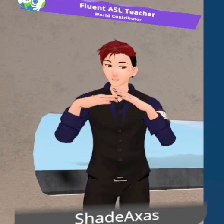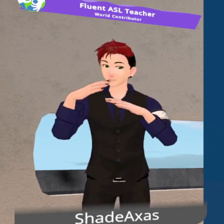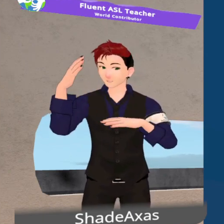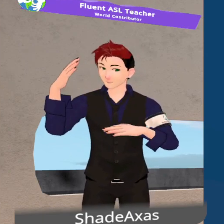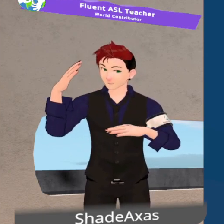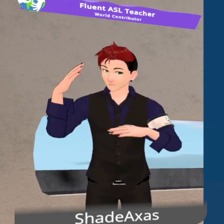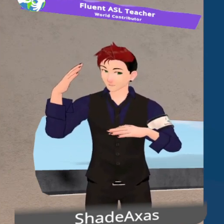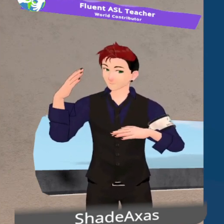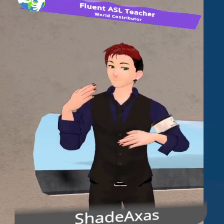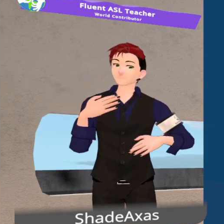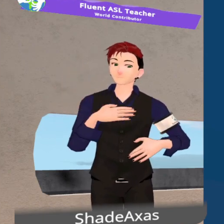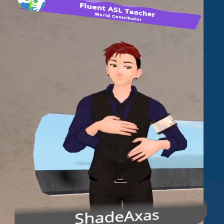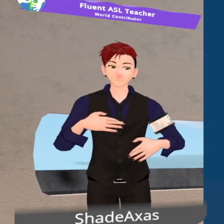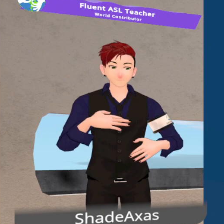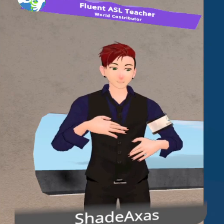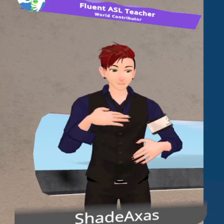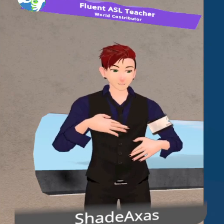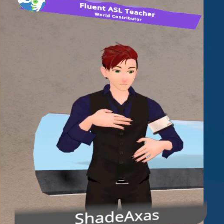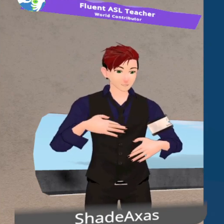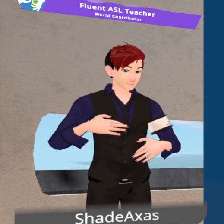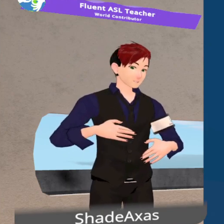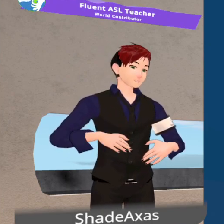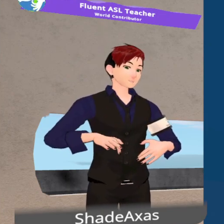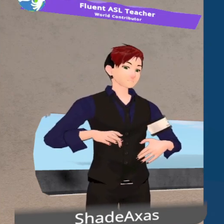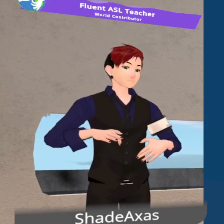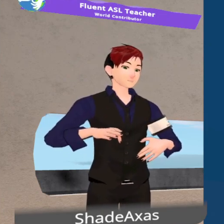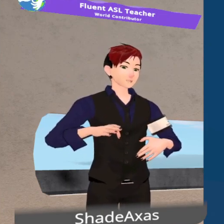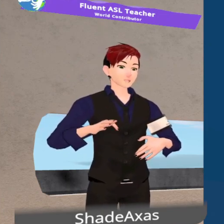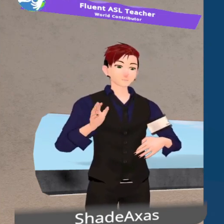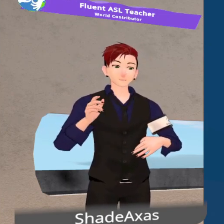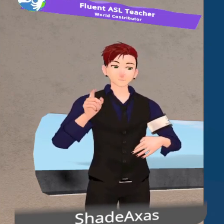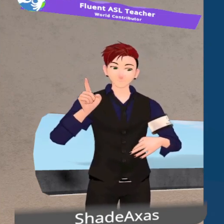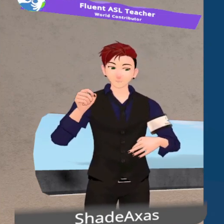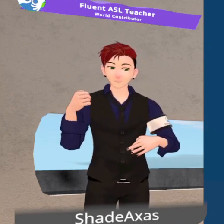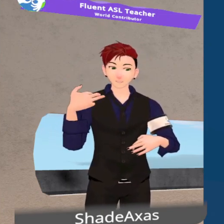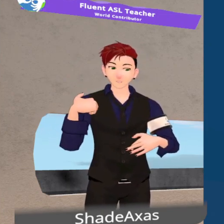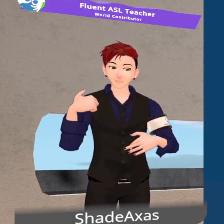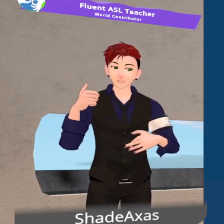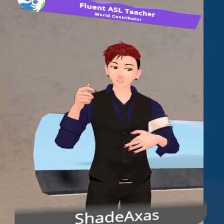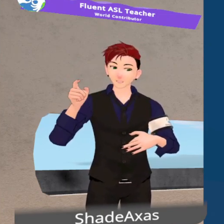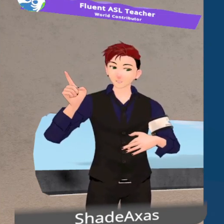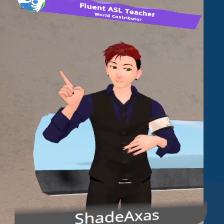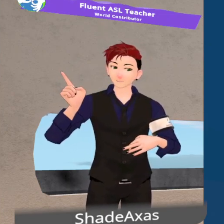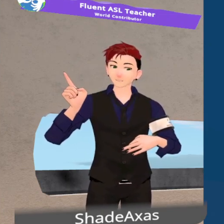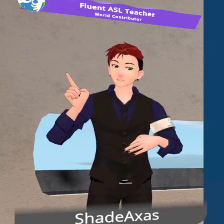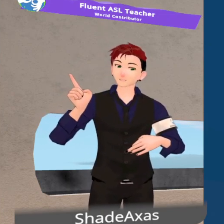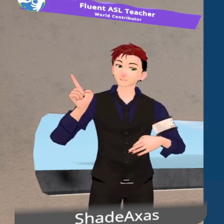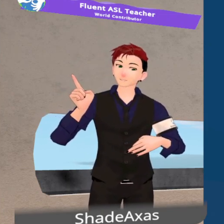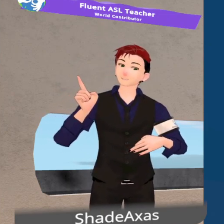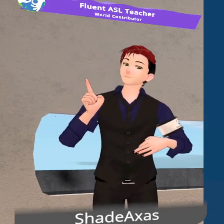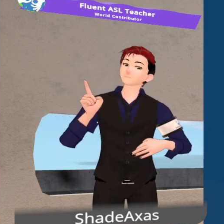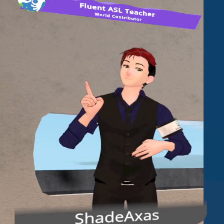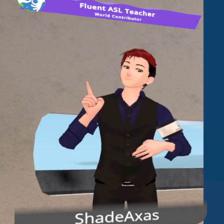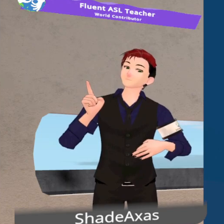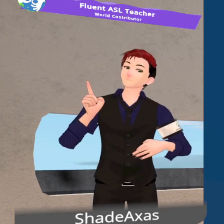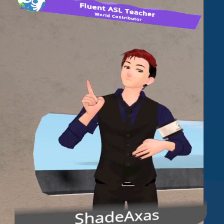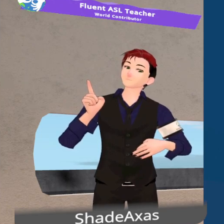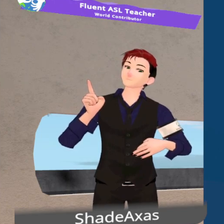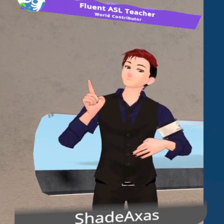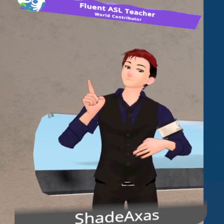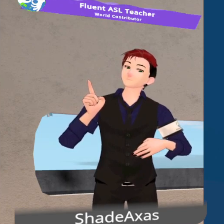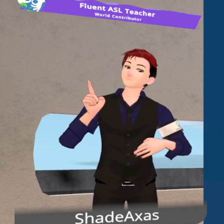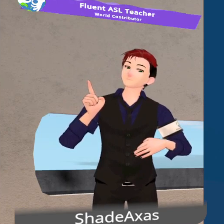be good or better. Please, please, please, please, please. We do have in...